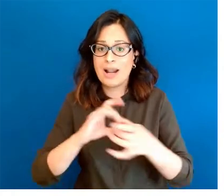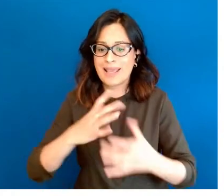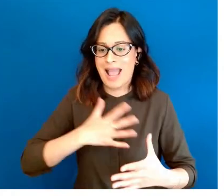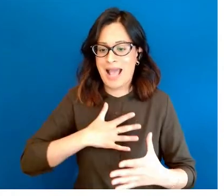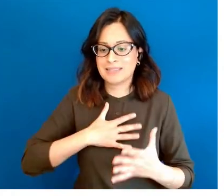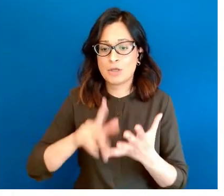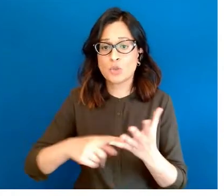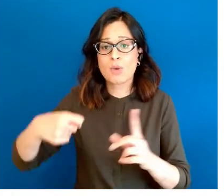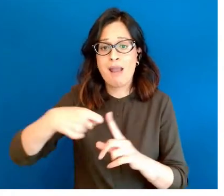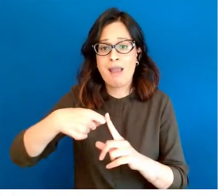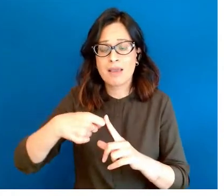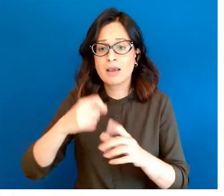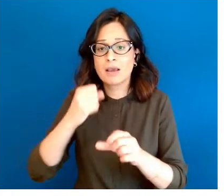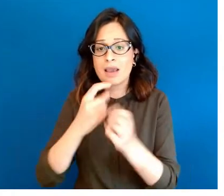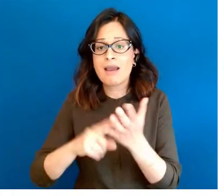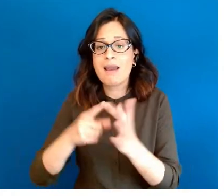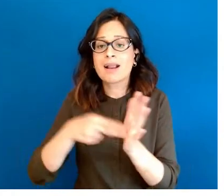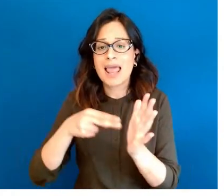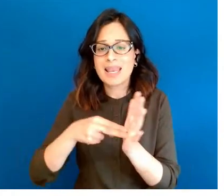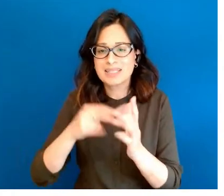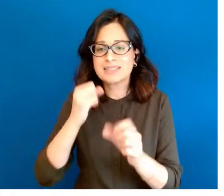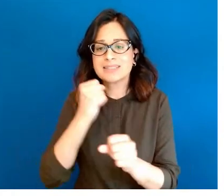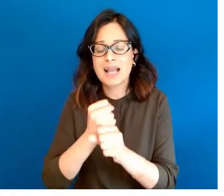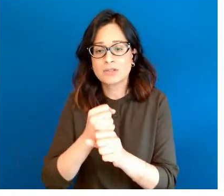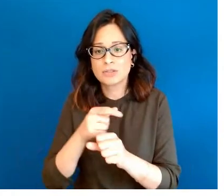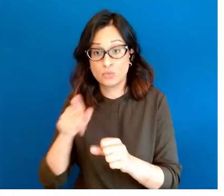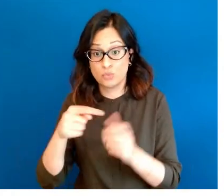by Glenys Gadding showing how it's done.